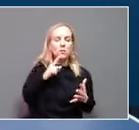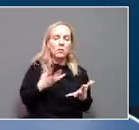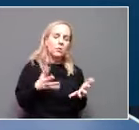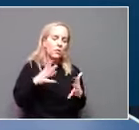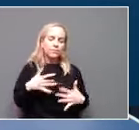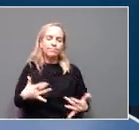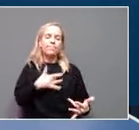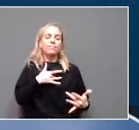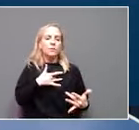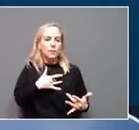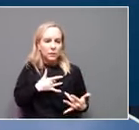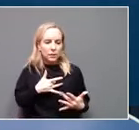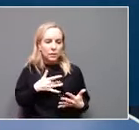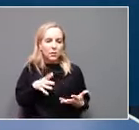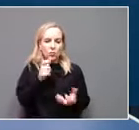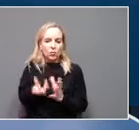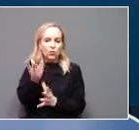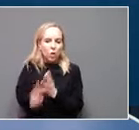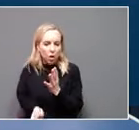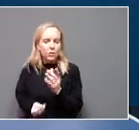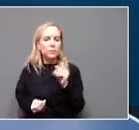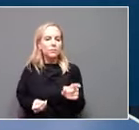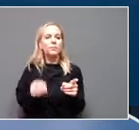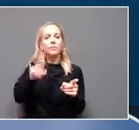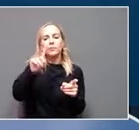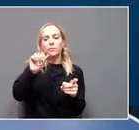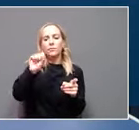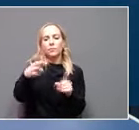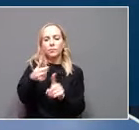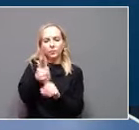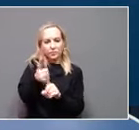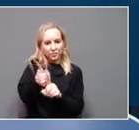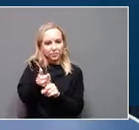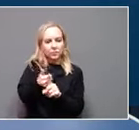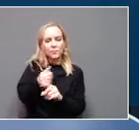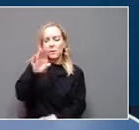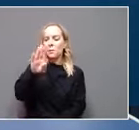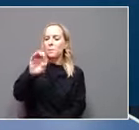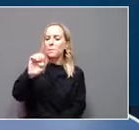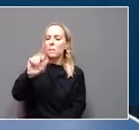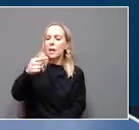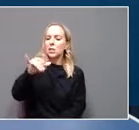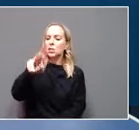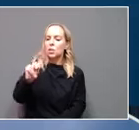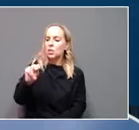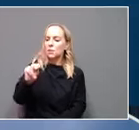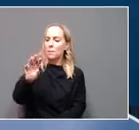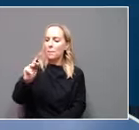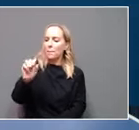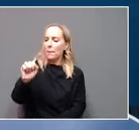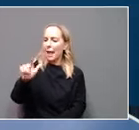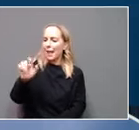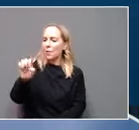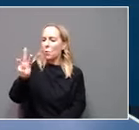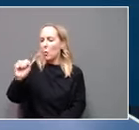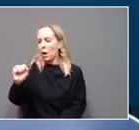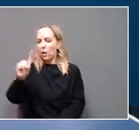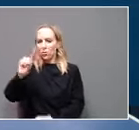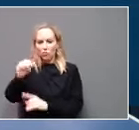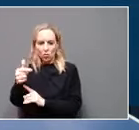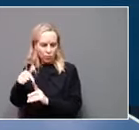community. Dash, a Belgian Malinois, was a beloved member of the police force doing exactly what he